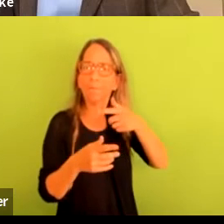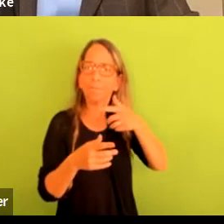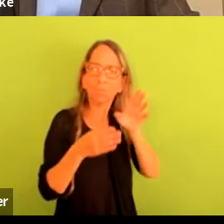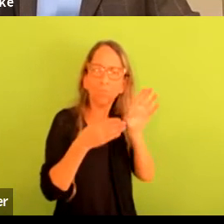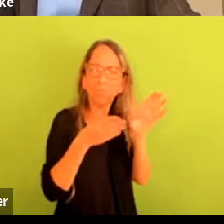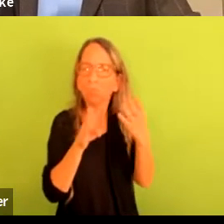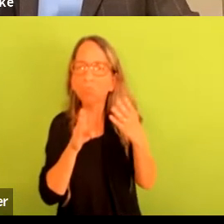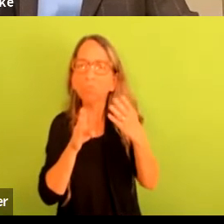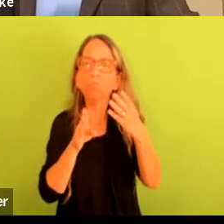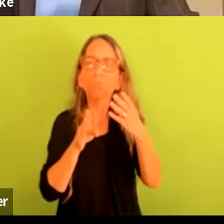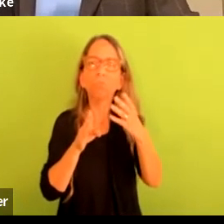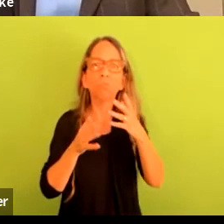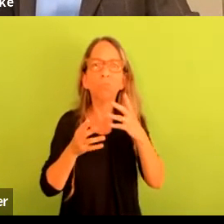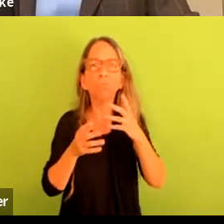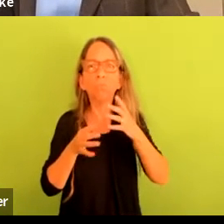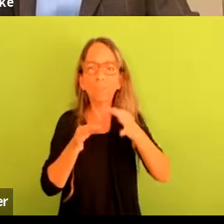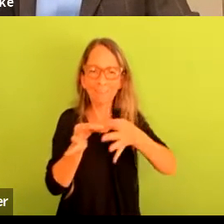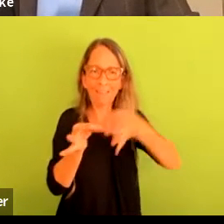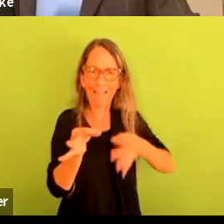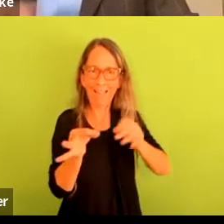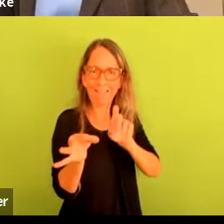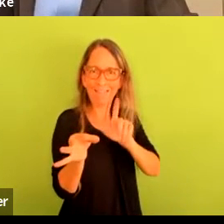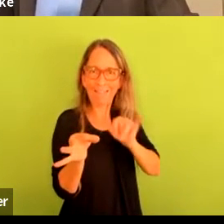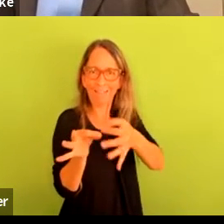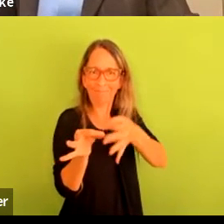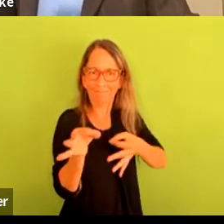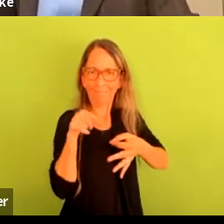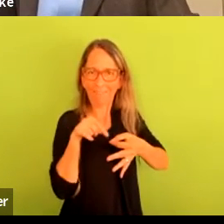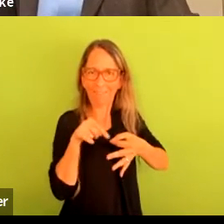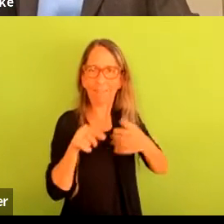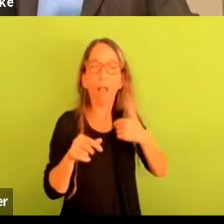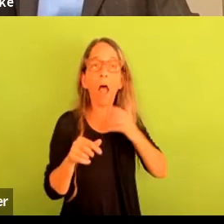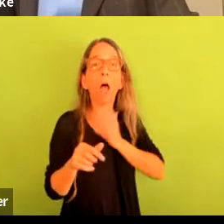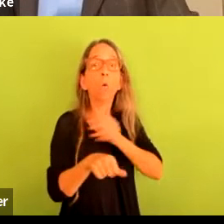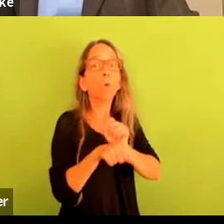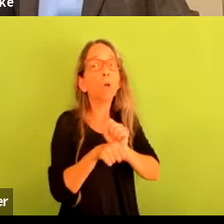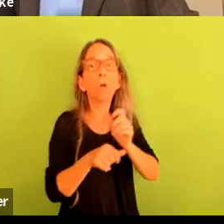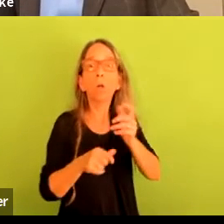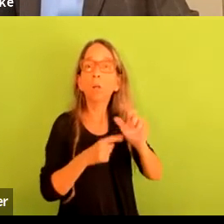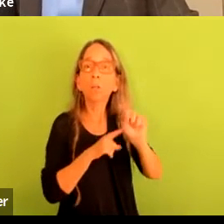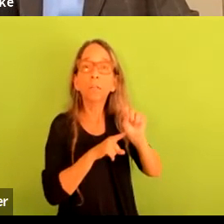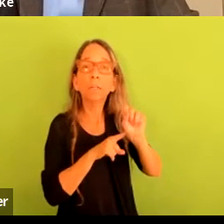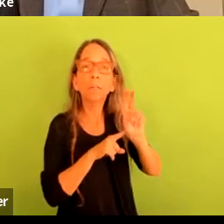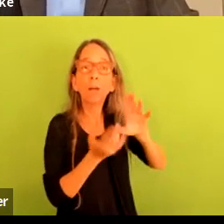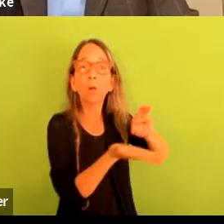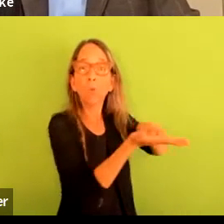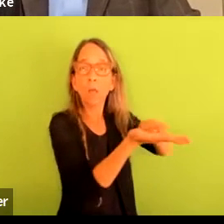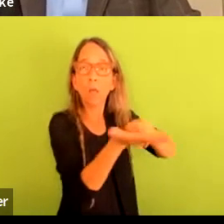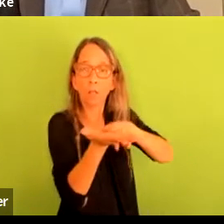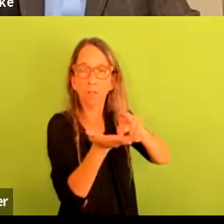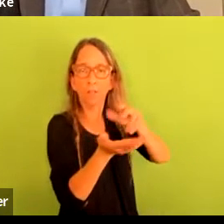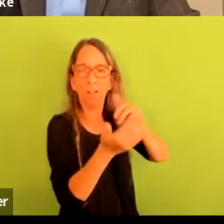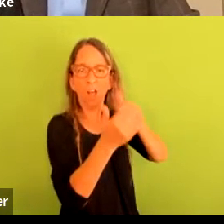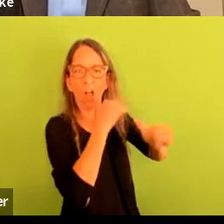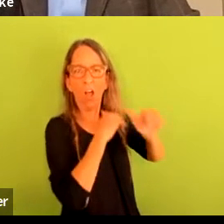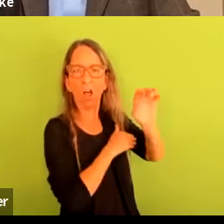And much of our work, we have a subcontract under MITRE, so a lot of the work is under an NDA. But